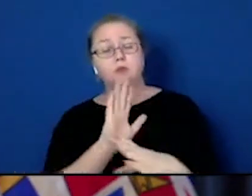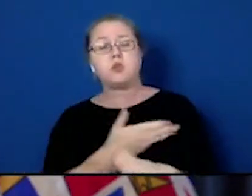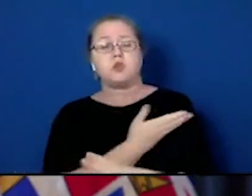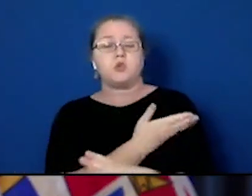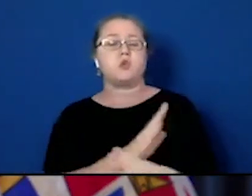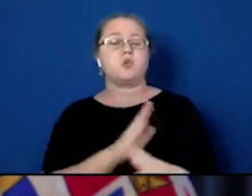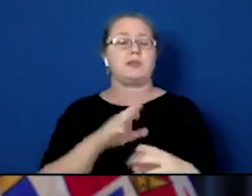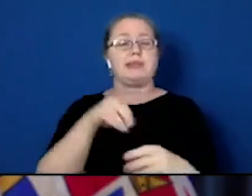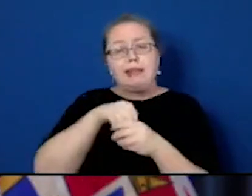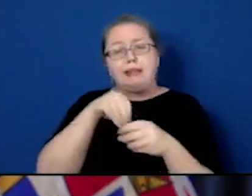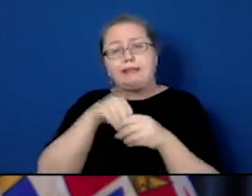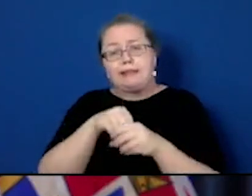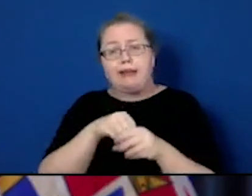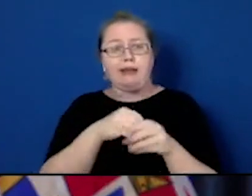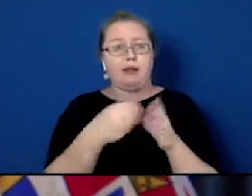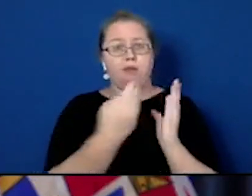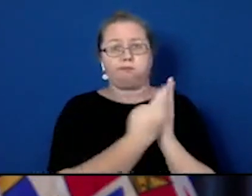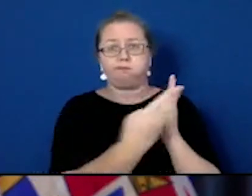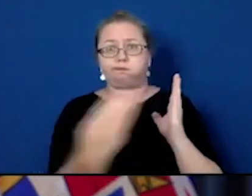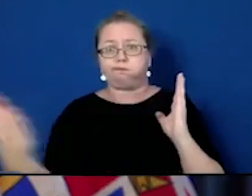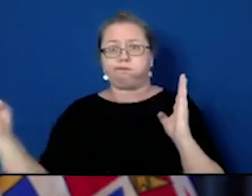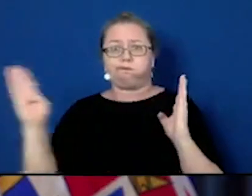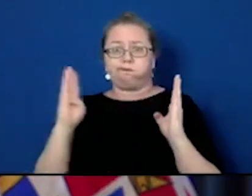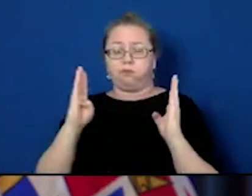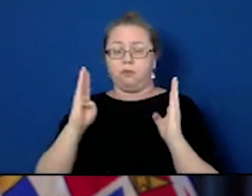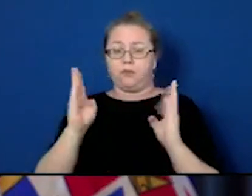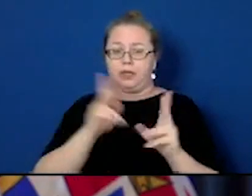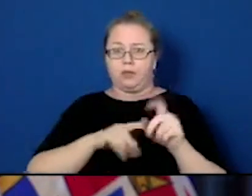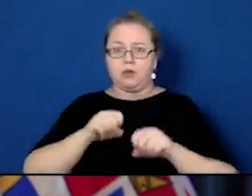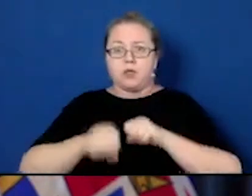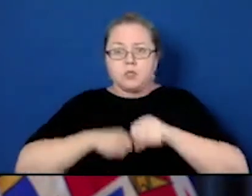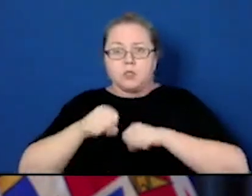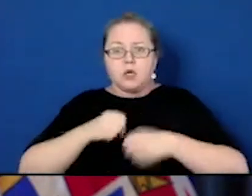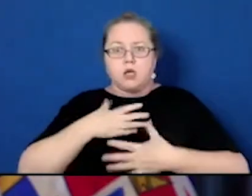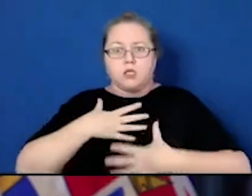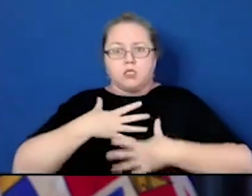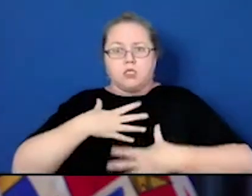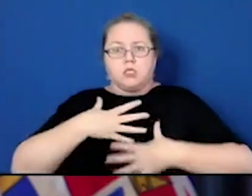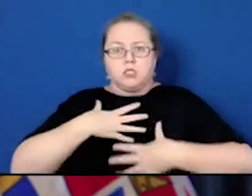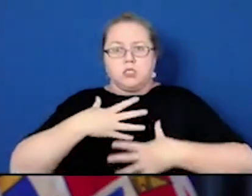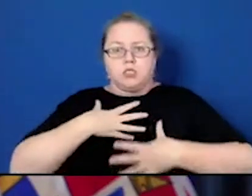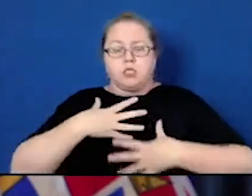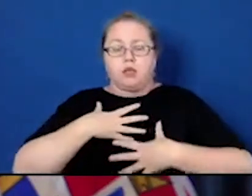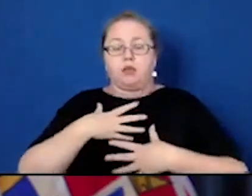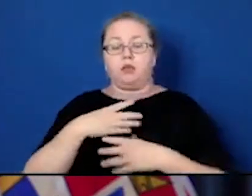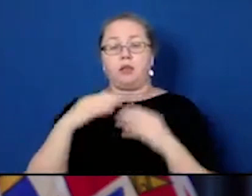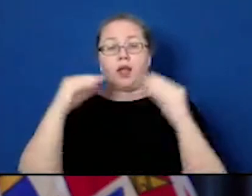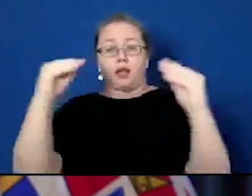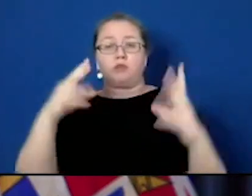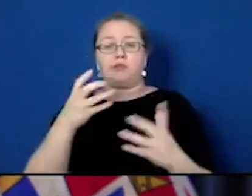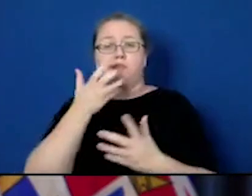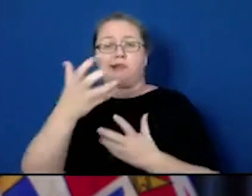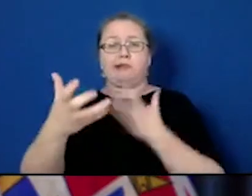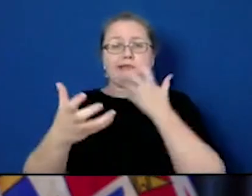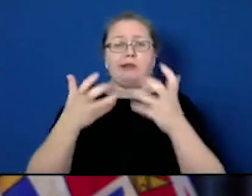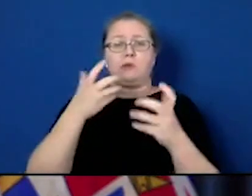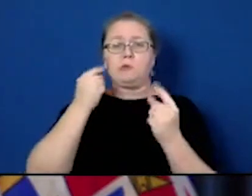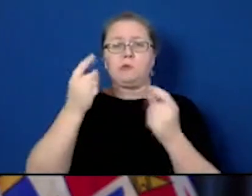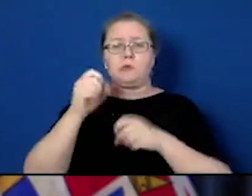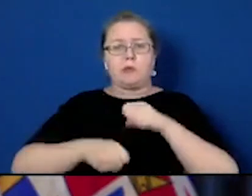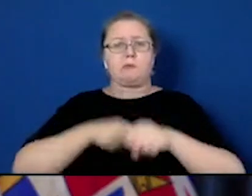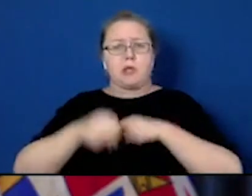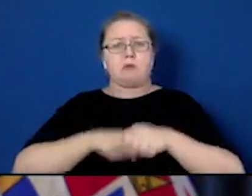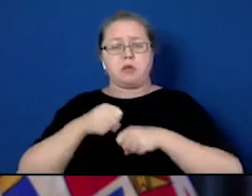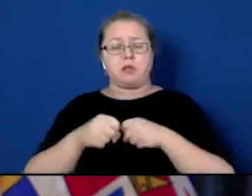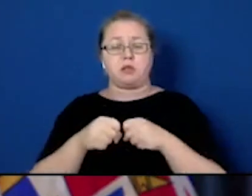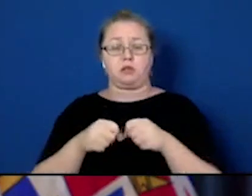usually loud music and you're in an indoor space and people are breathing heavily. The instructor is shouting instructions.